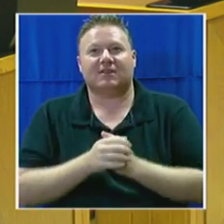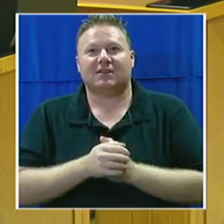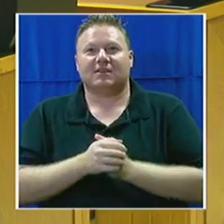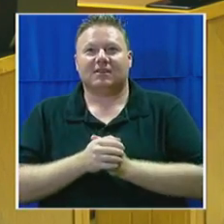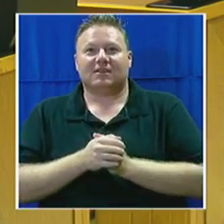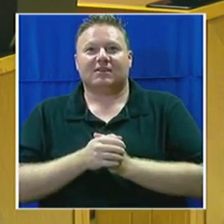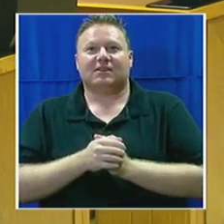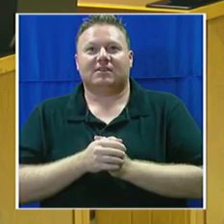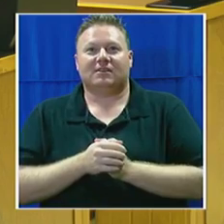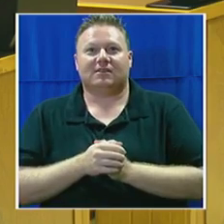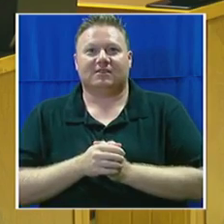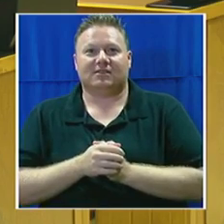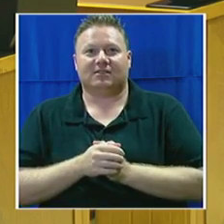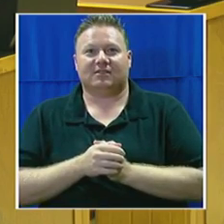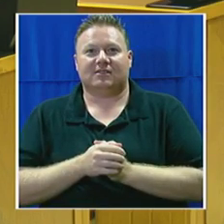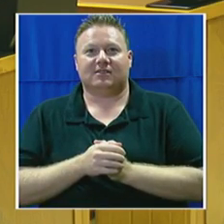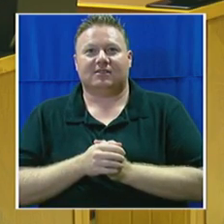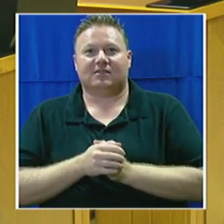Let me come to you.